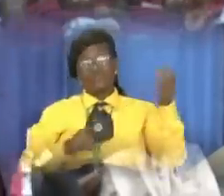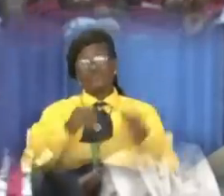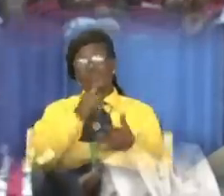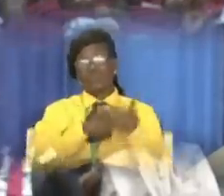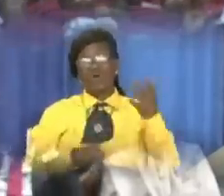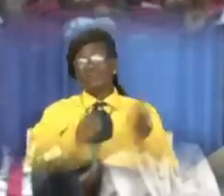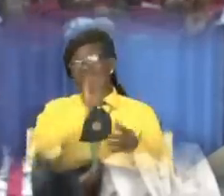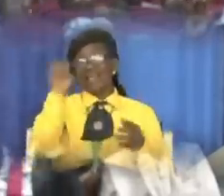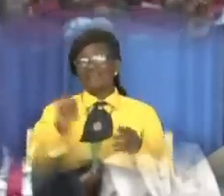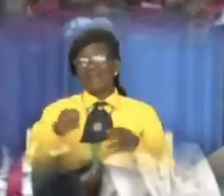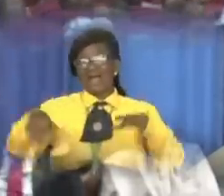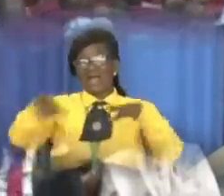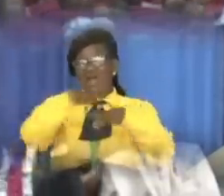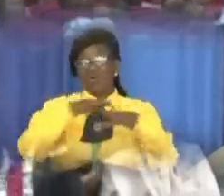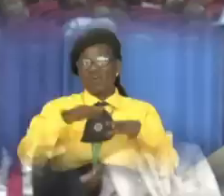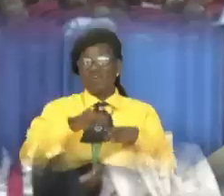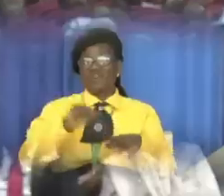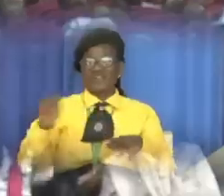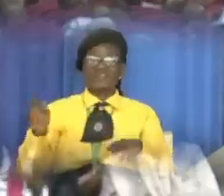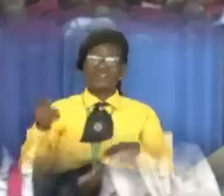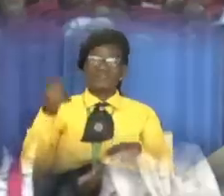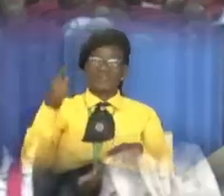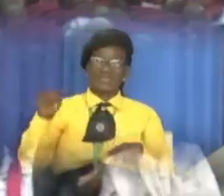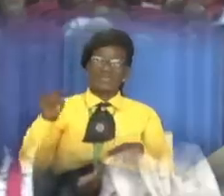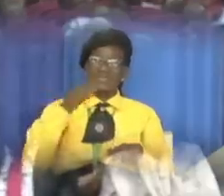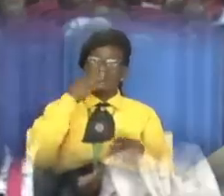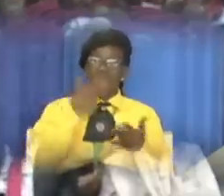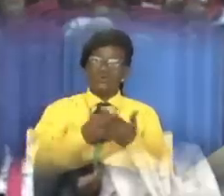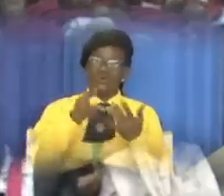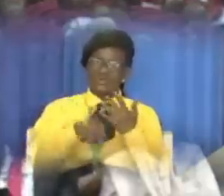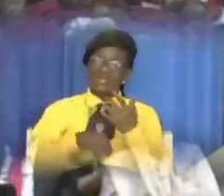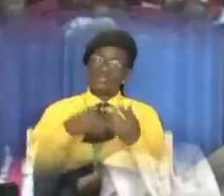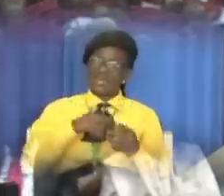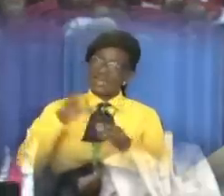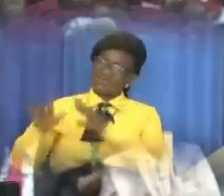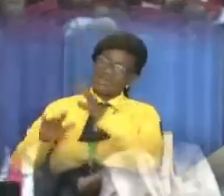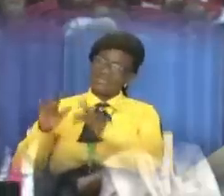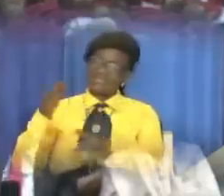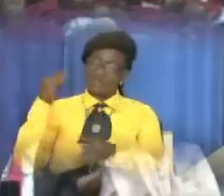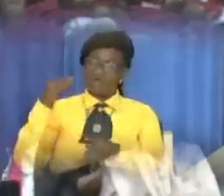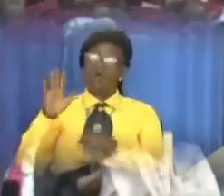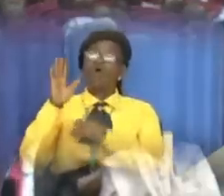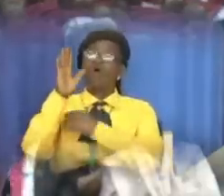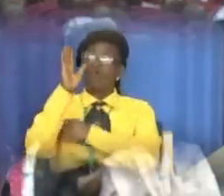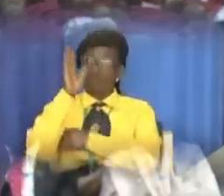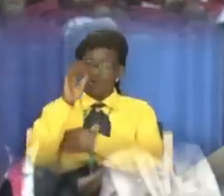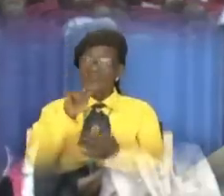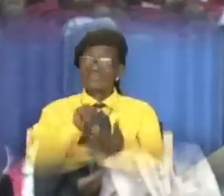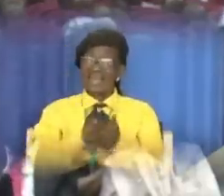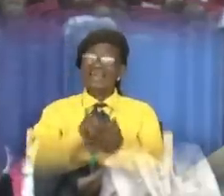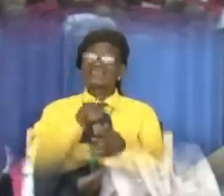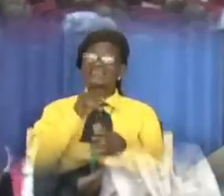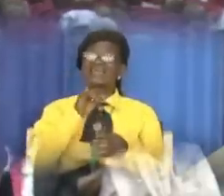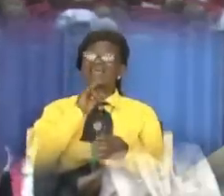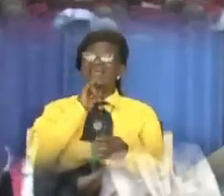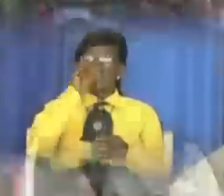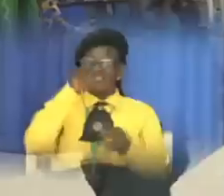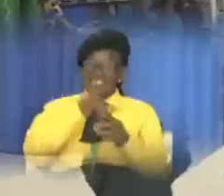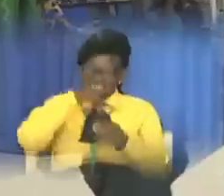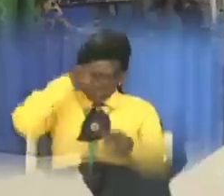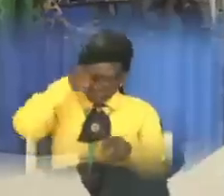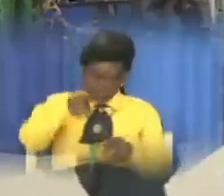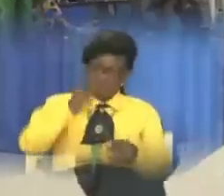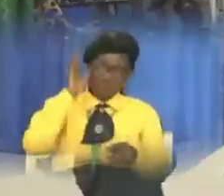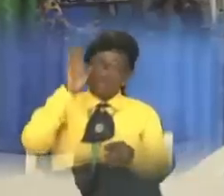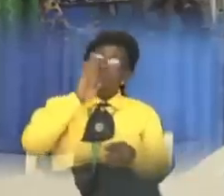is covering the goodness and mercy of God that is already embedded in you will be removed tonight in